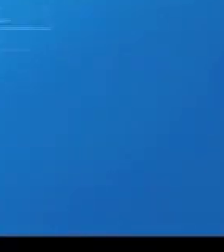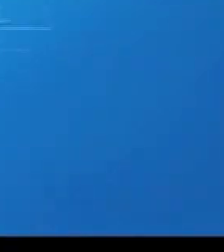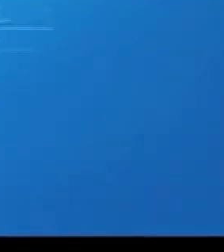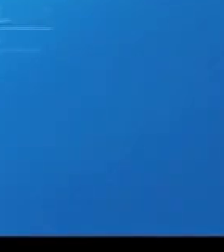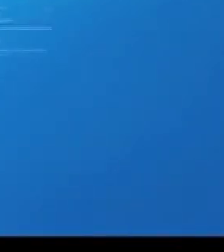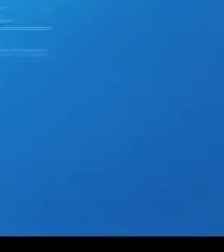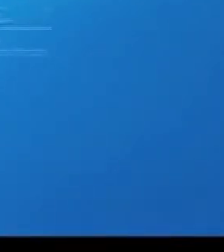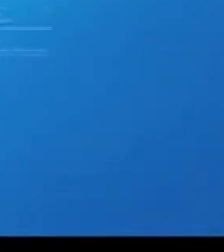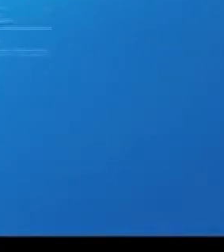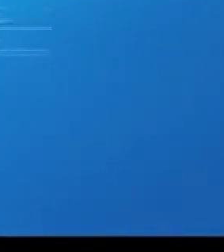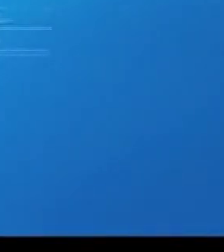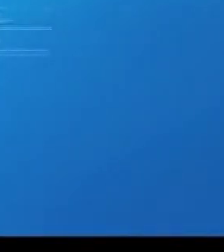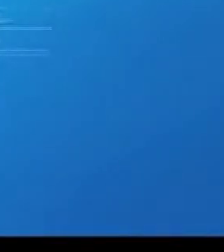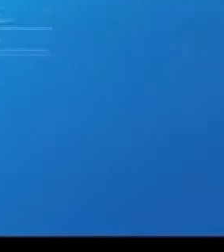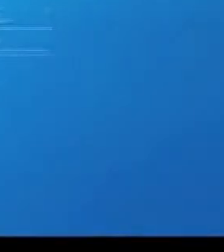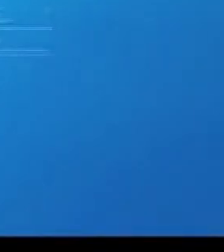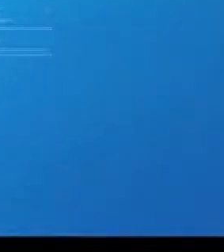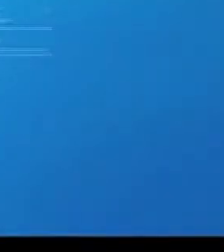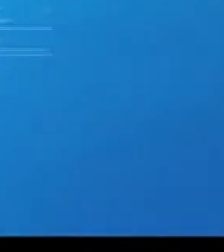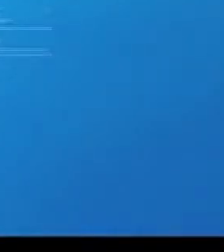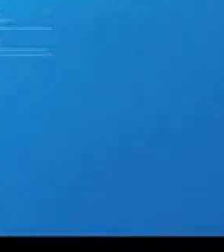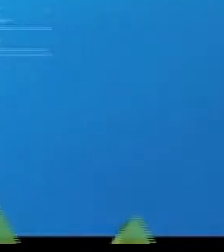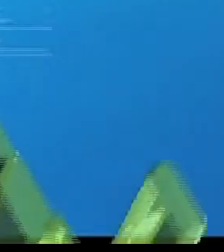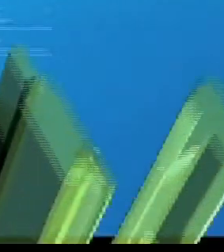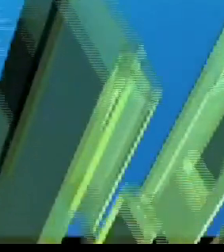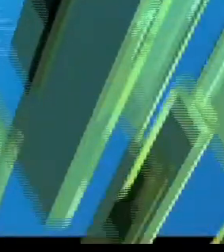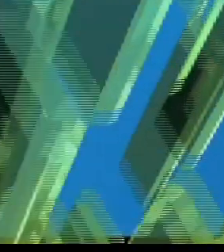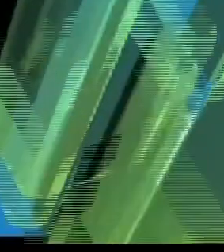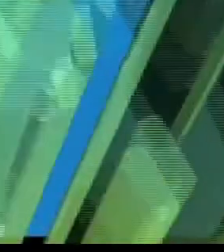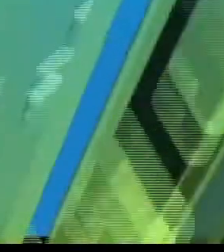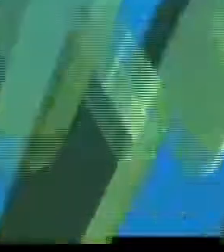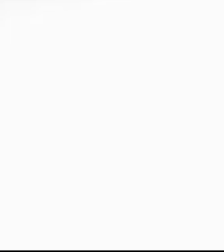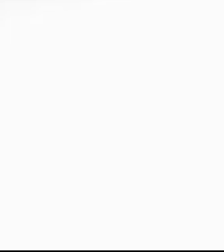Presents The Bahamas Tonight.